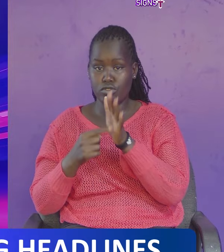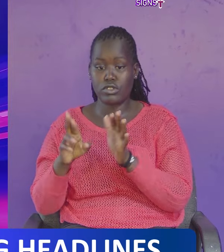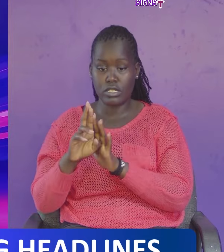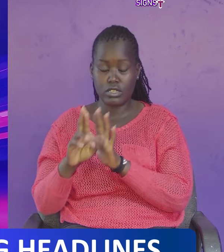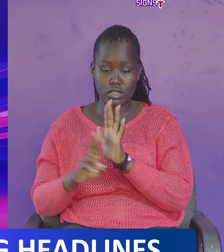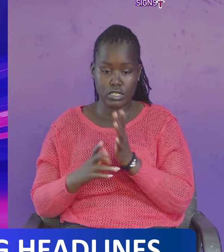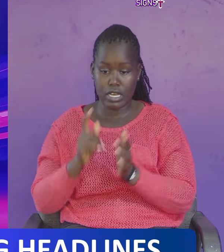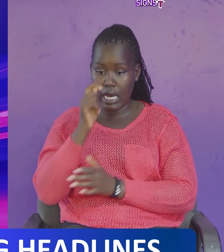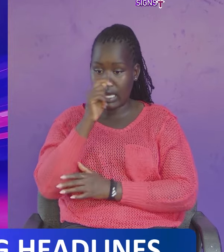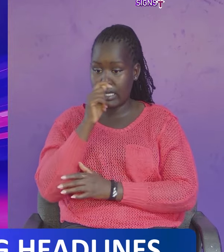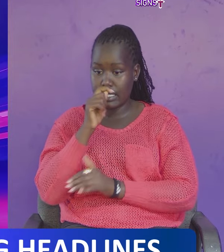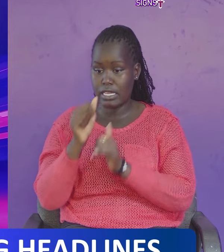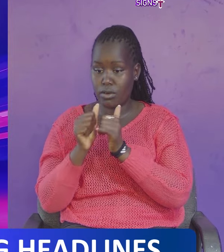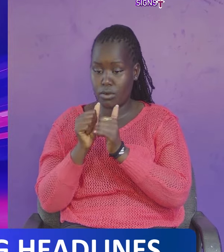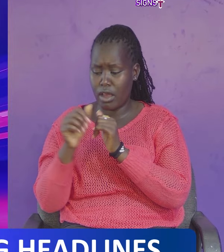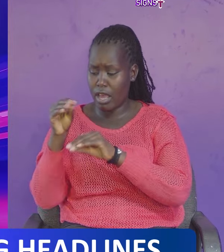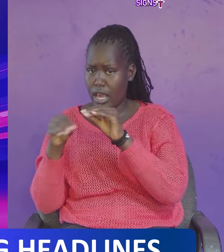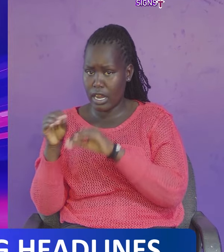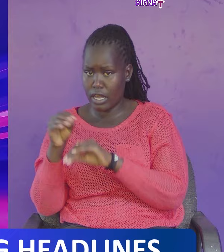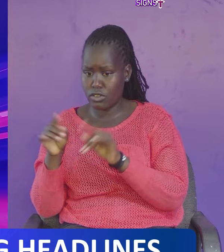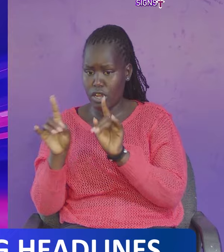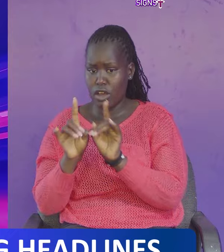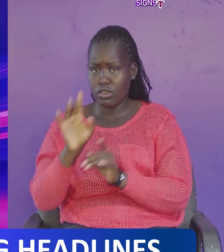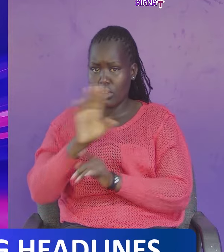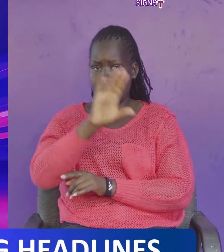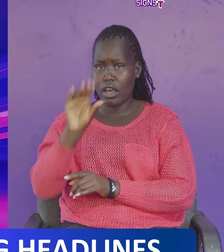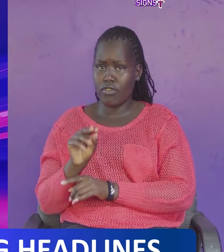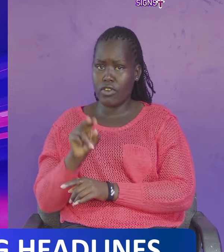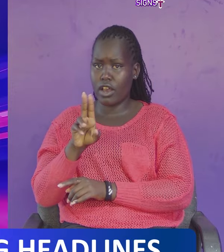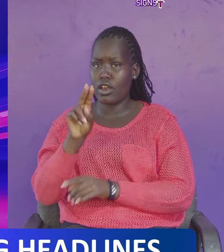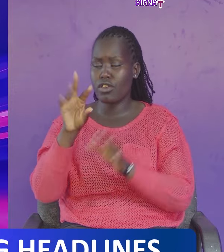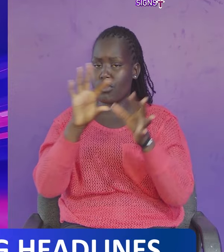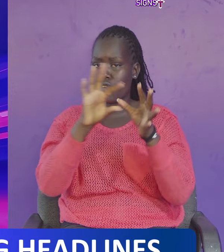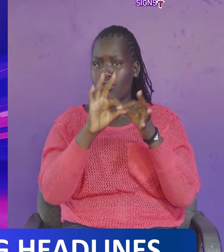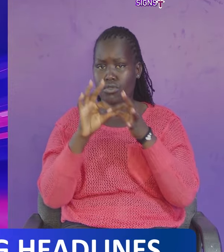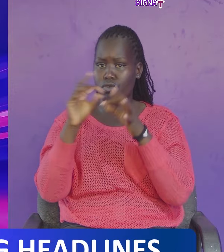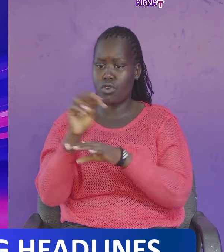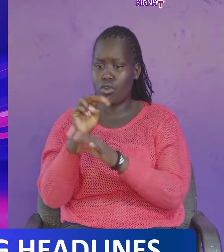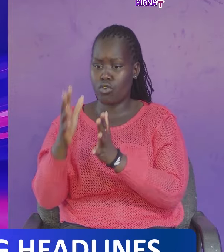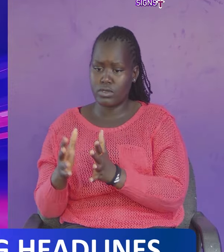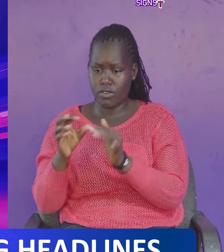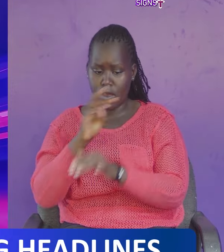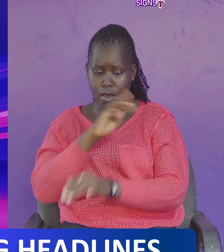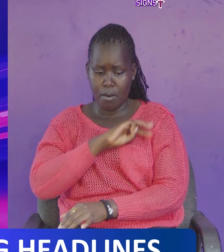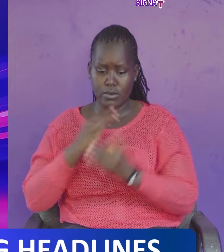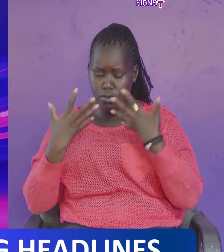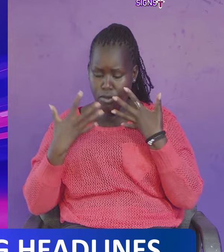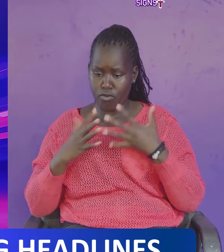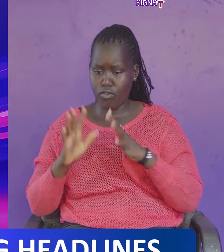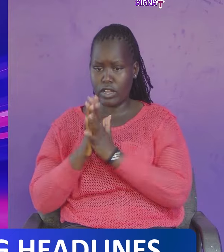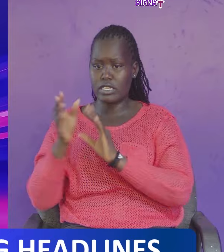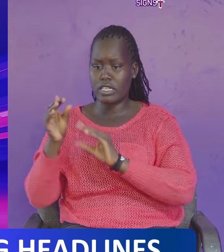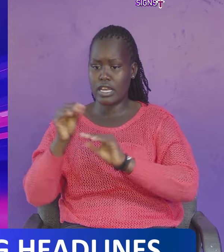Tanzanians disputed election, and the African Union Observers mission on the just concluded and disputed